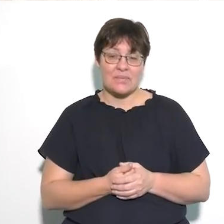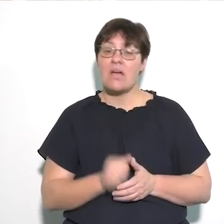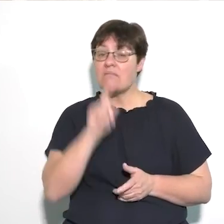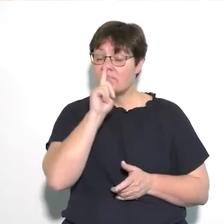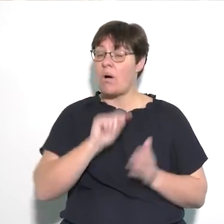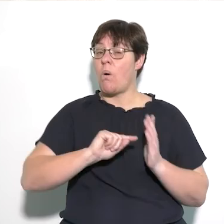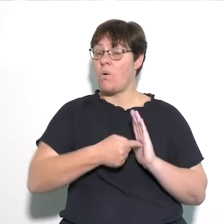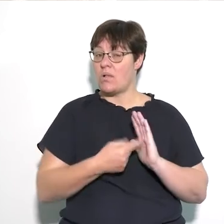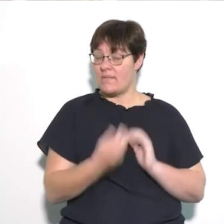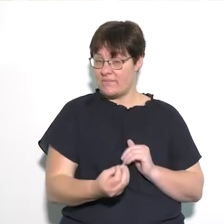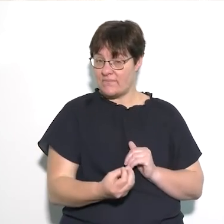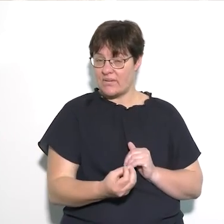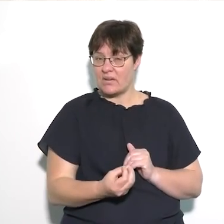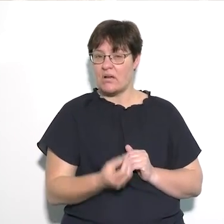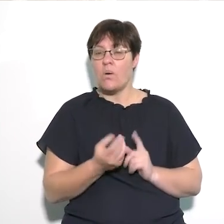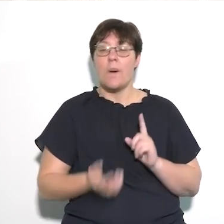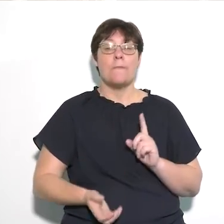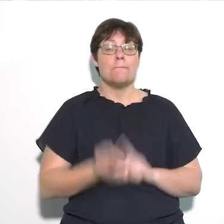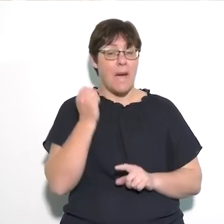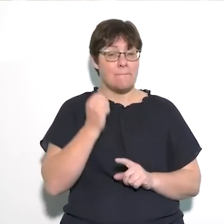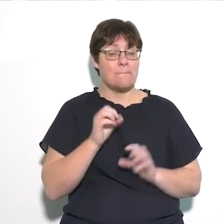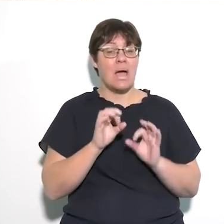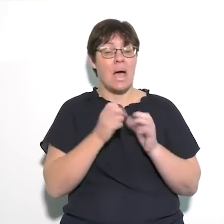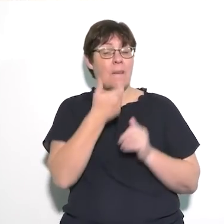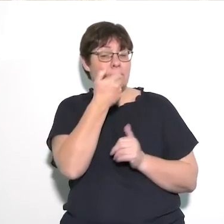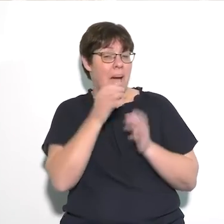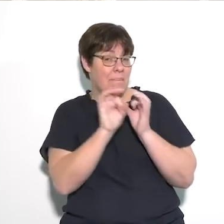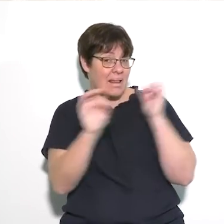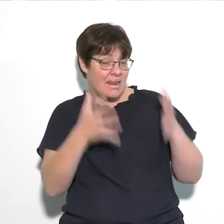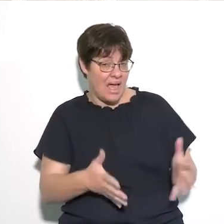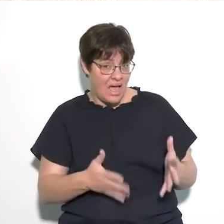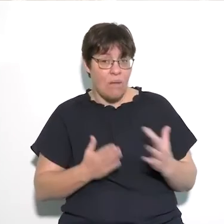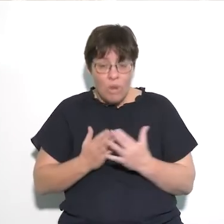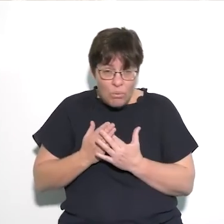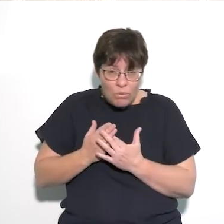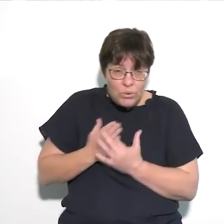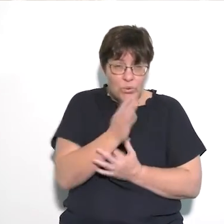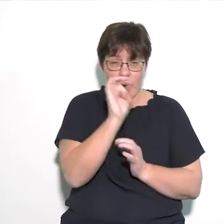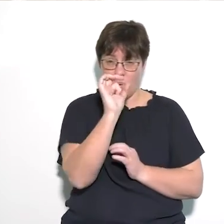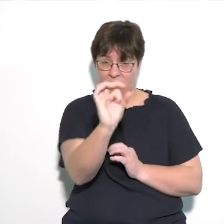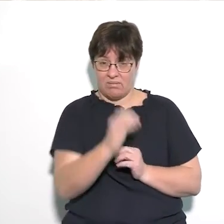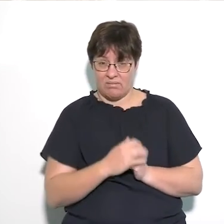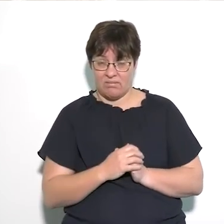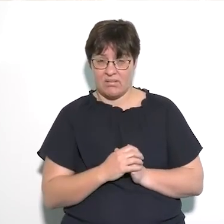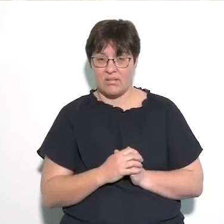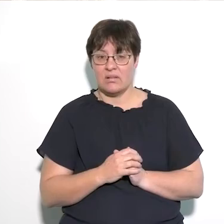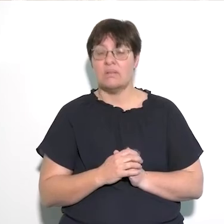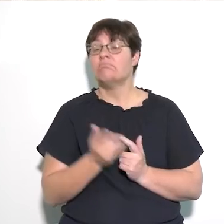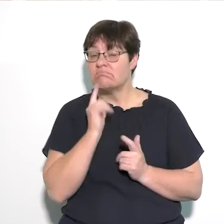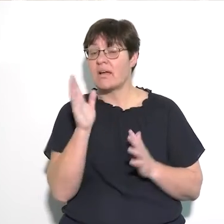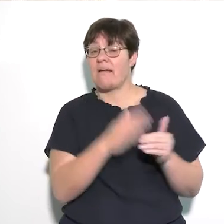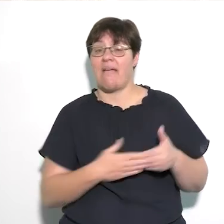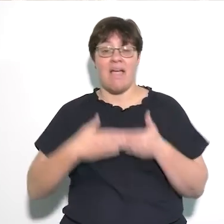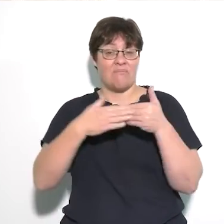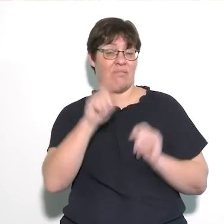When you've made the holes, you're going to take your pipe cleaners and you're going to push it through the holes